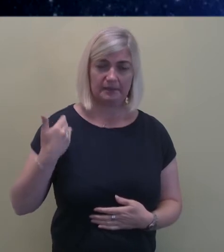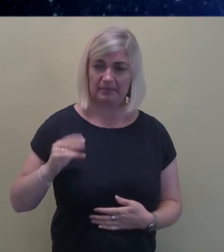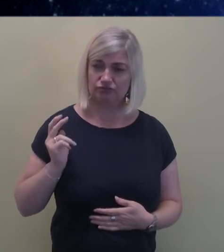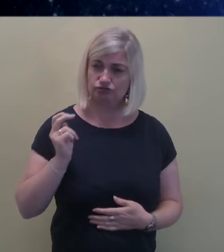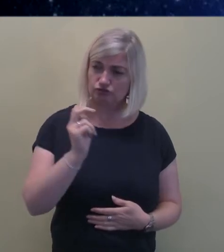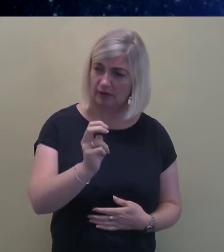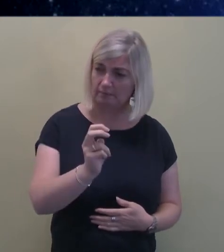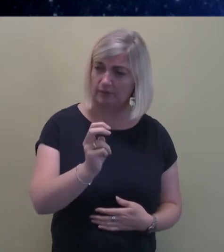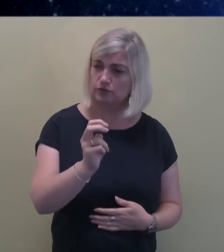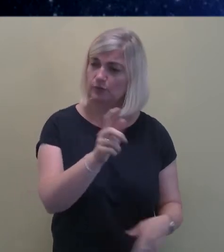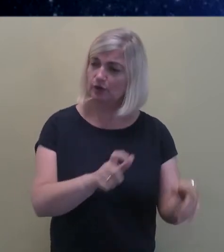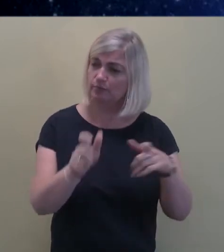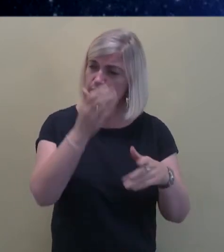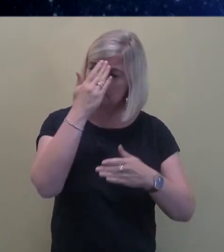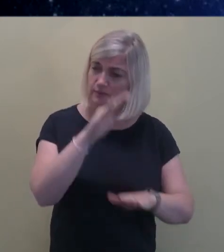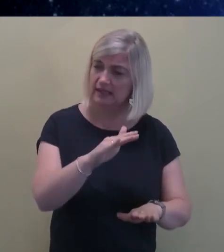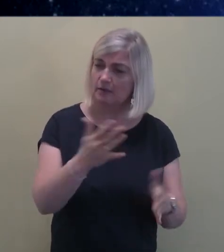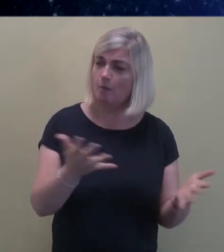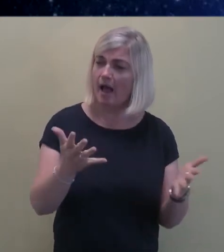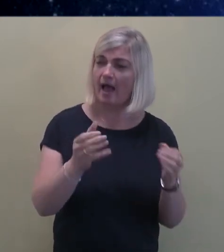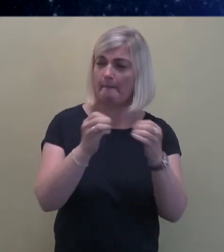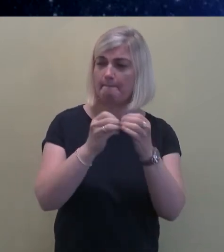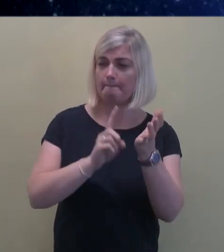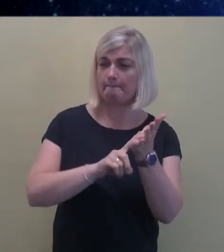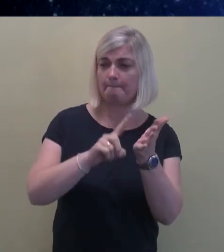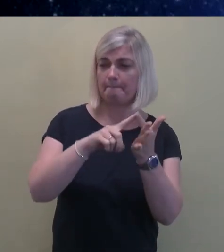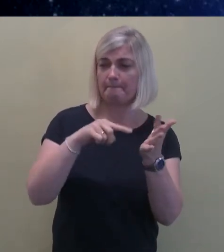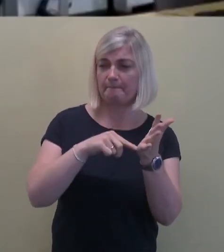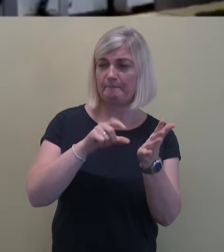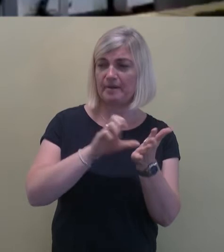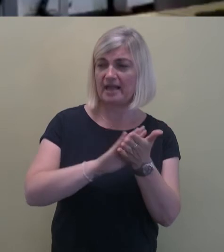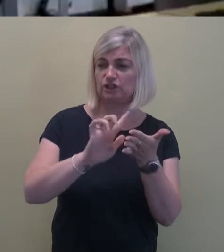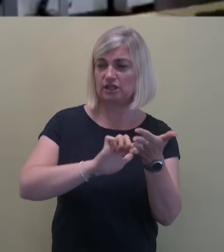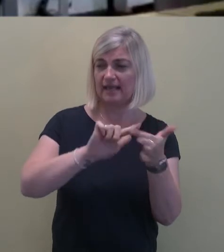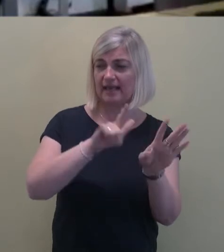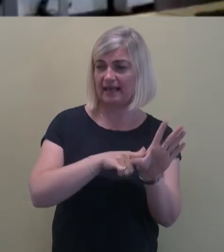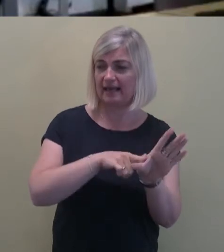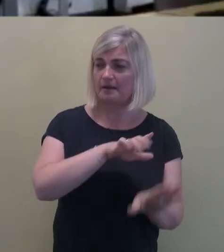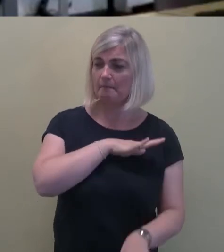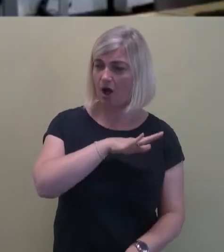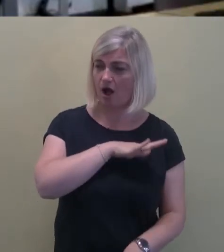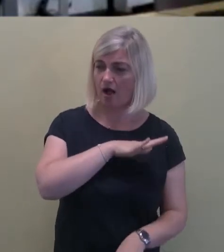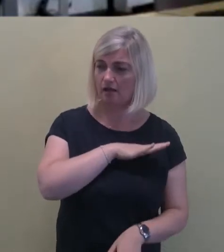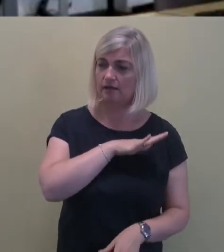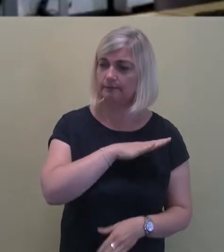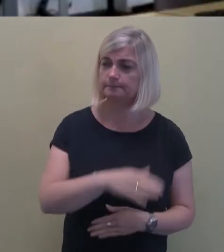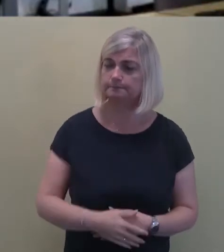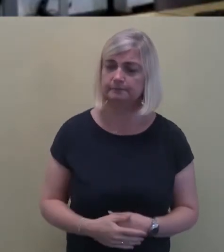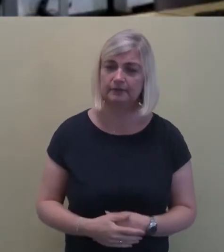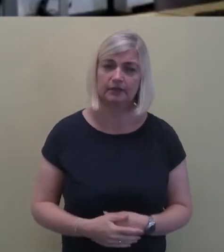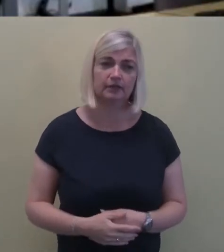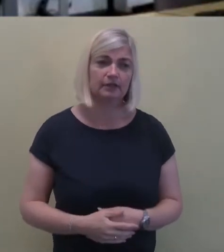subscribe students to the wall climbing has been quite popular with some of our students. That's really great. So that they're not just stuck behind a desk, as it